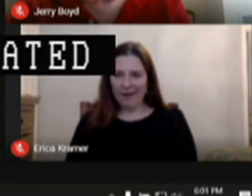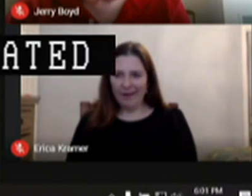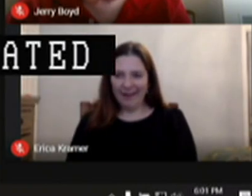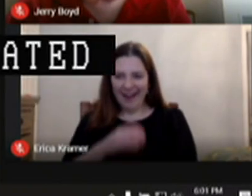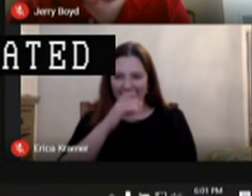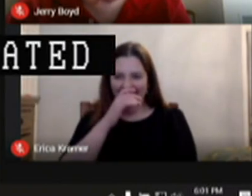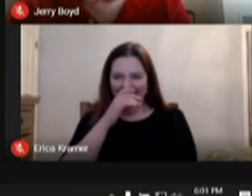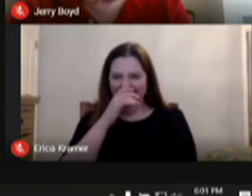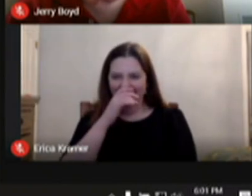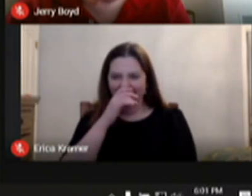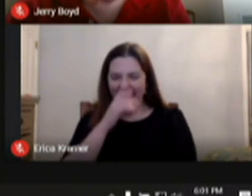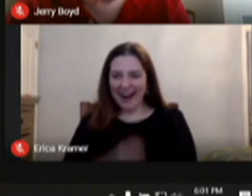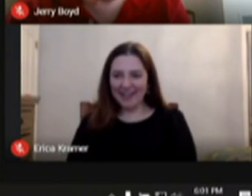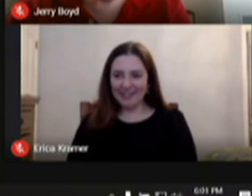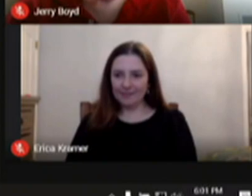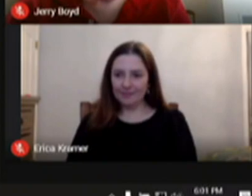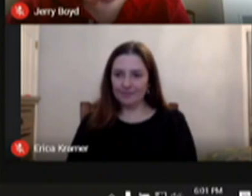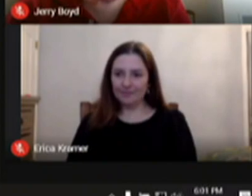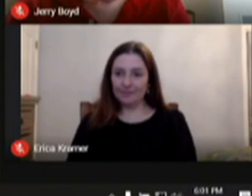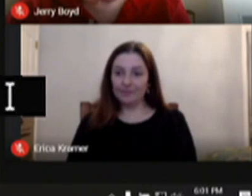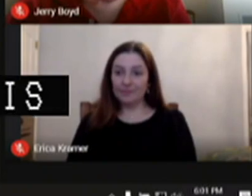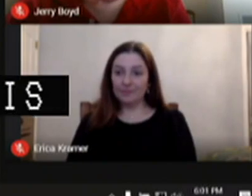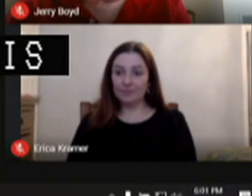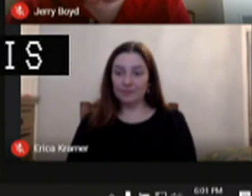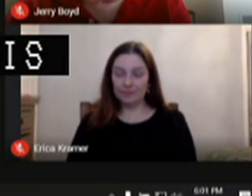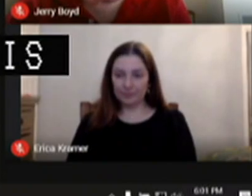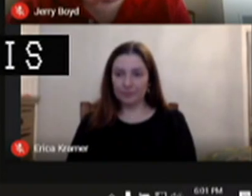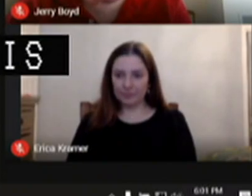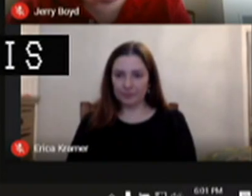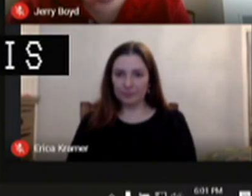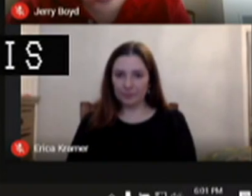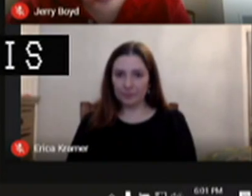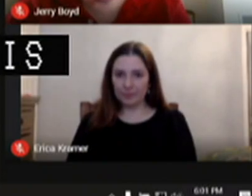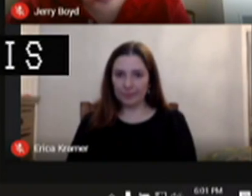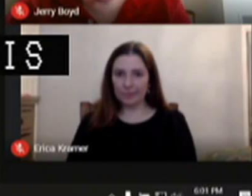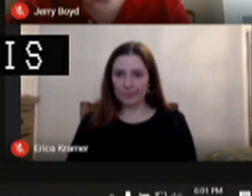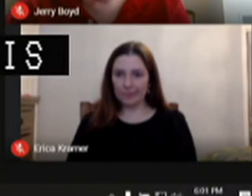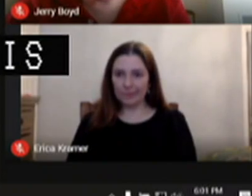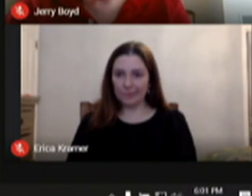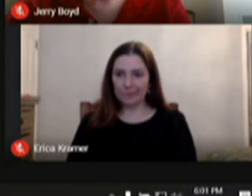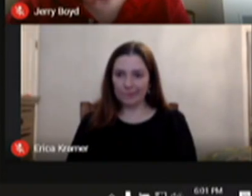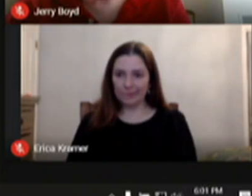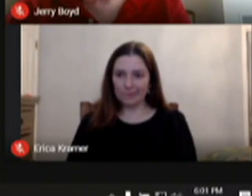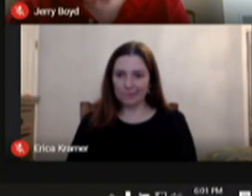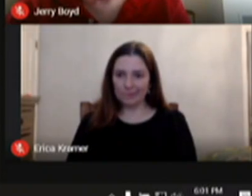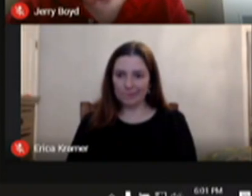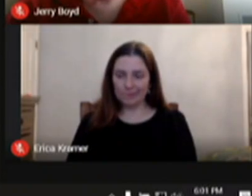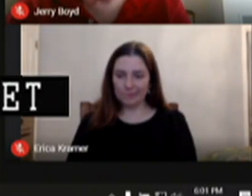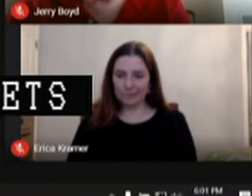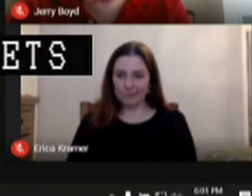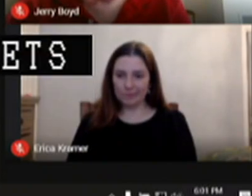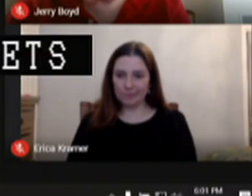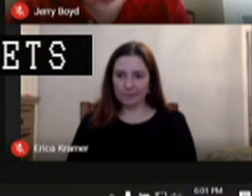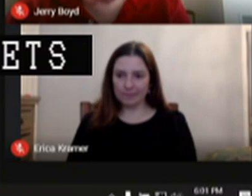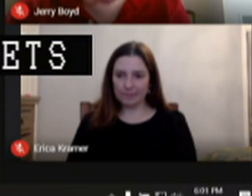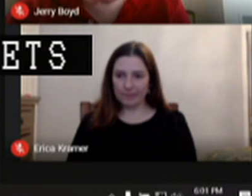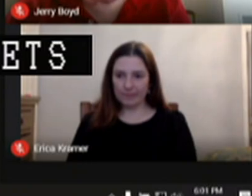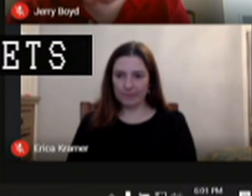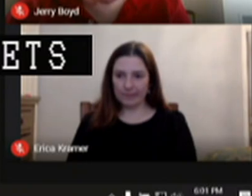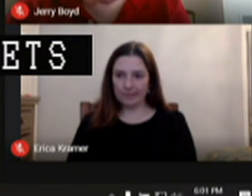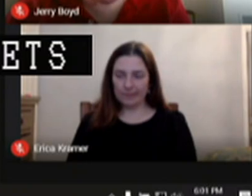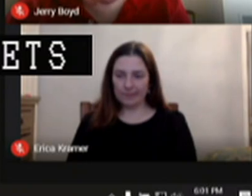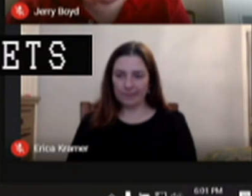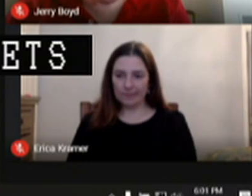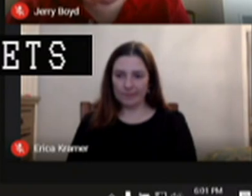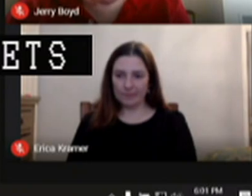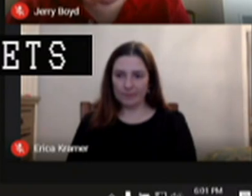is showing is where on the plaza today, the original City Hall brick meets the newer wire cut brick that is associated with the